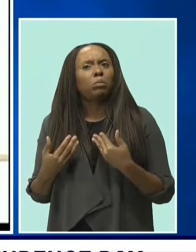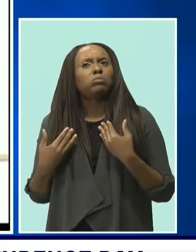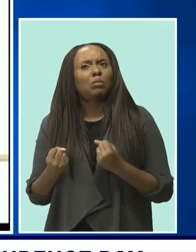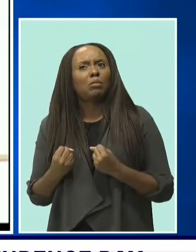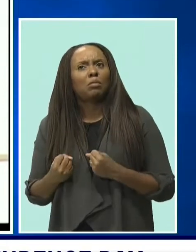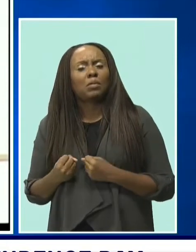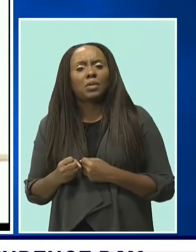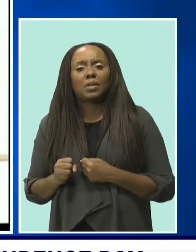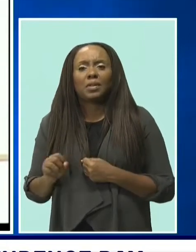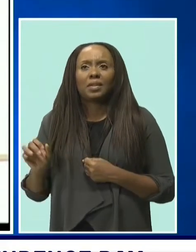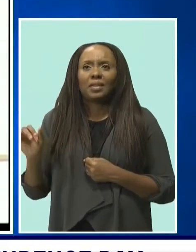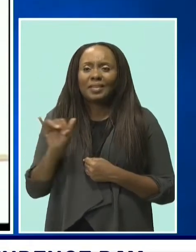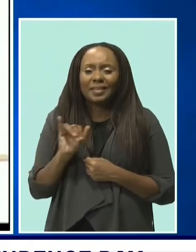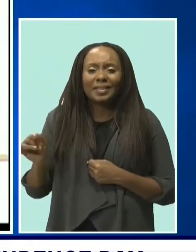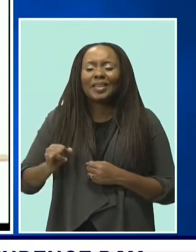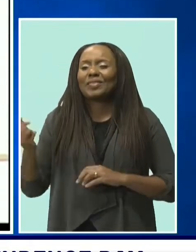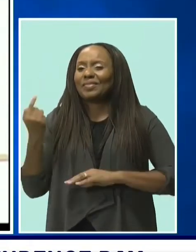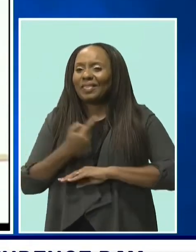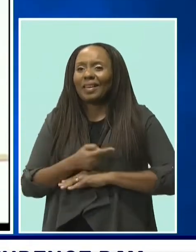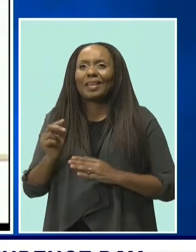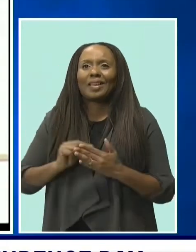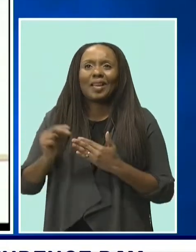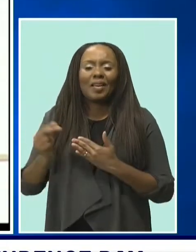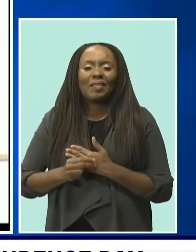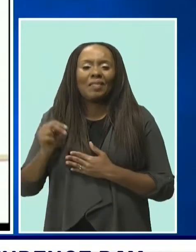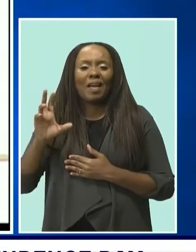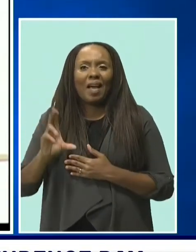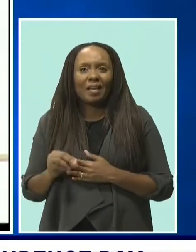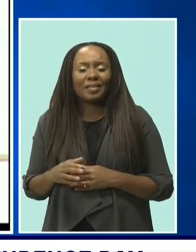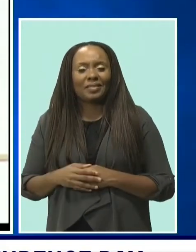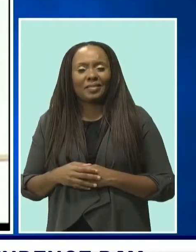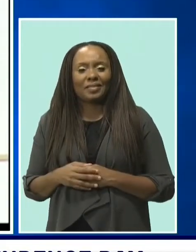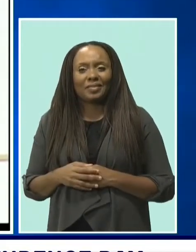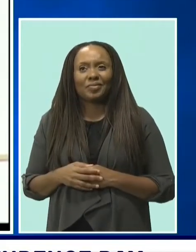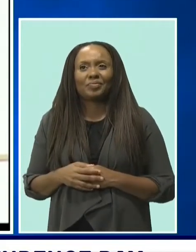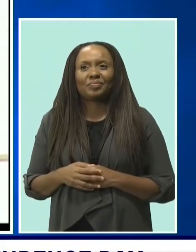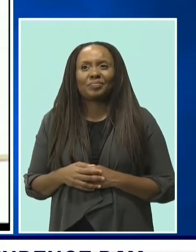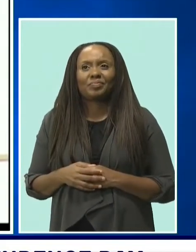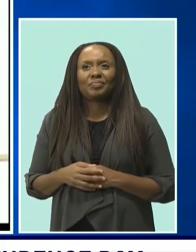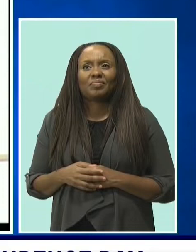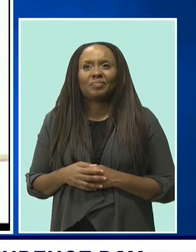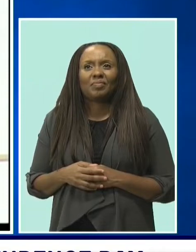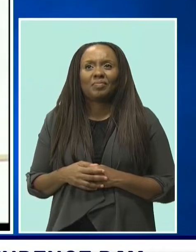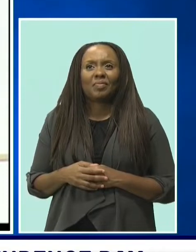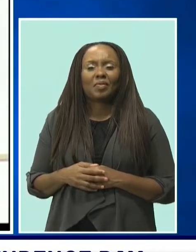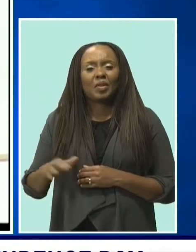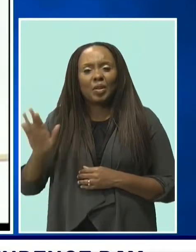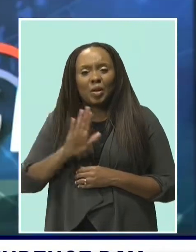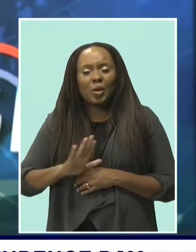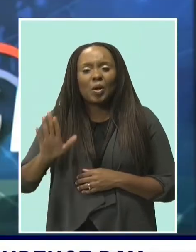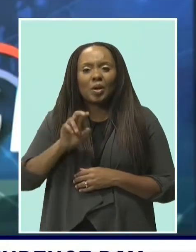same day. In other words, you have completed your journey.